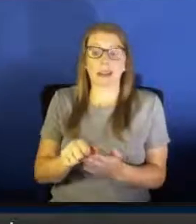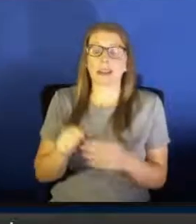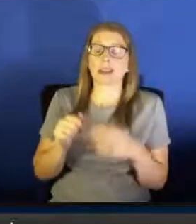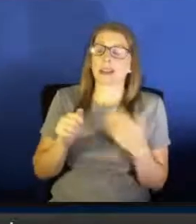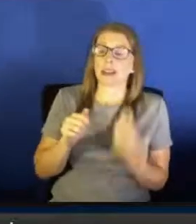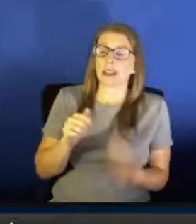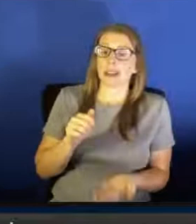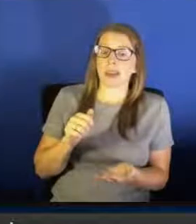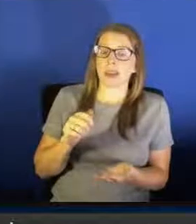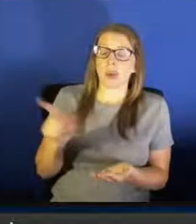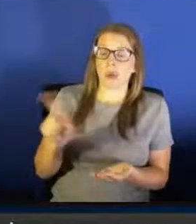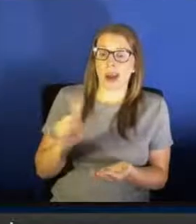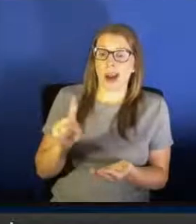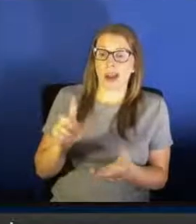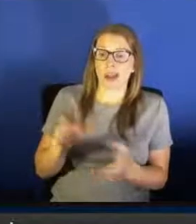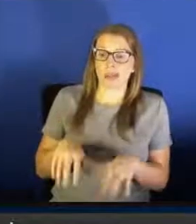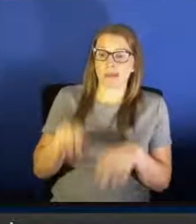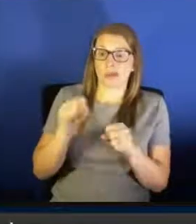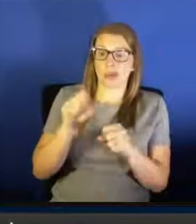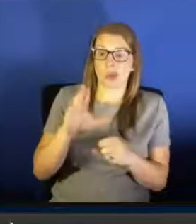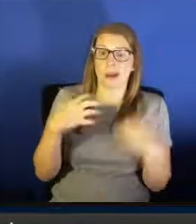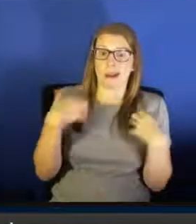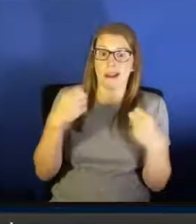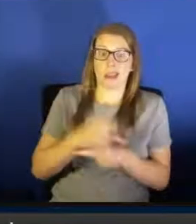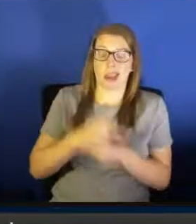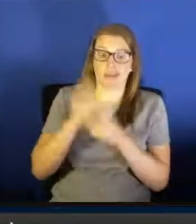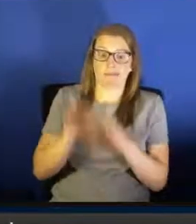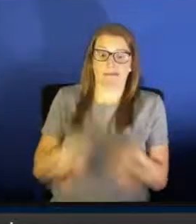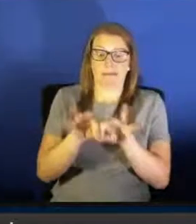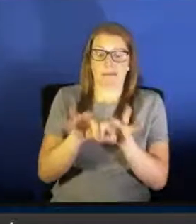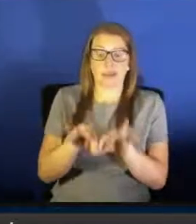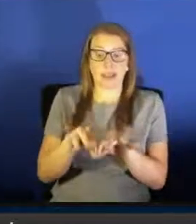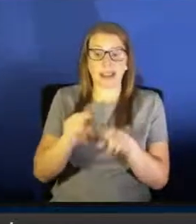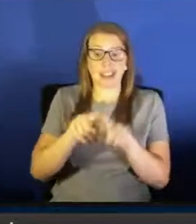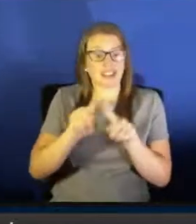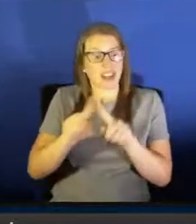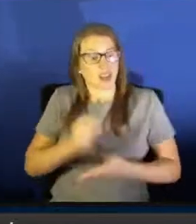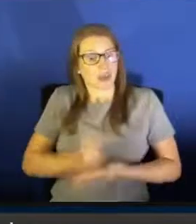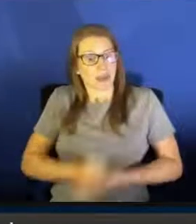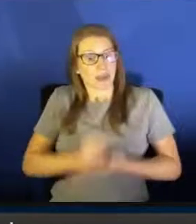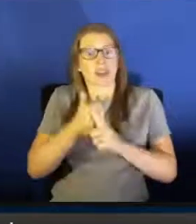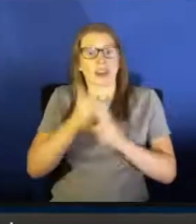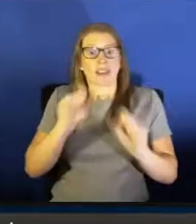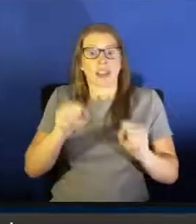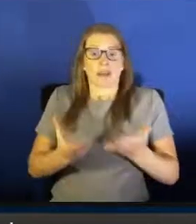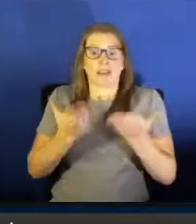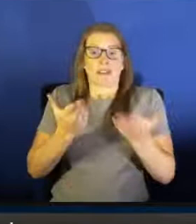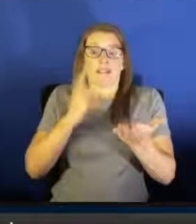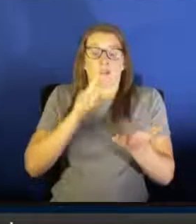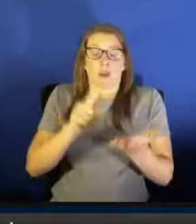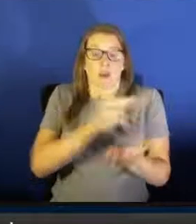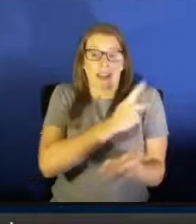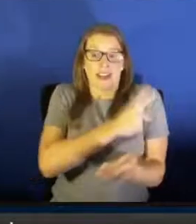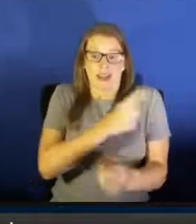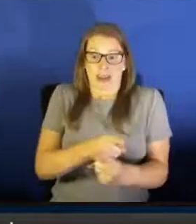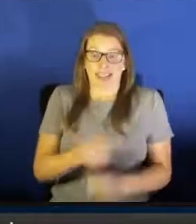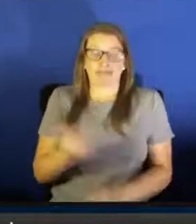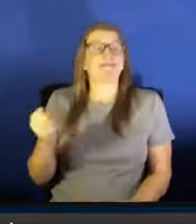care, really matters. When you hear of all these treatments that you are able to present to your patients, right?